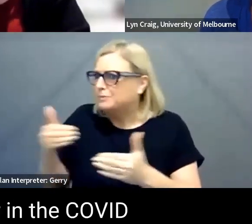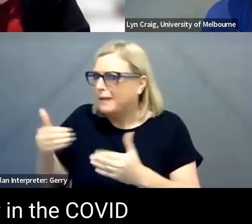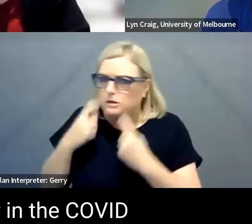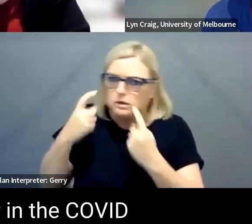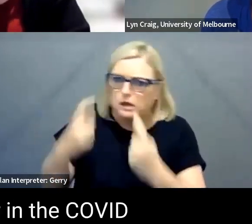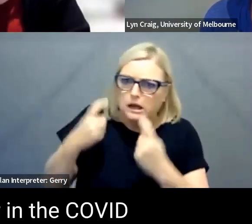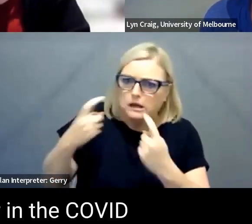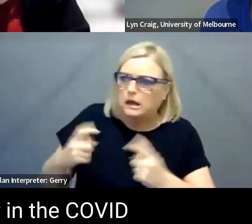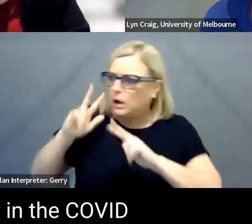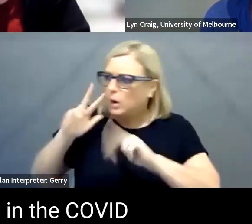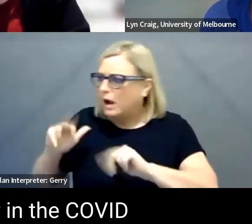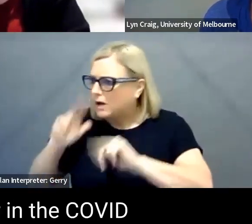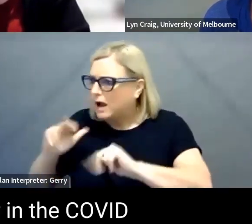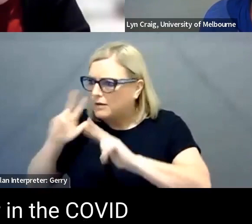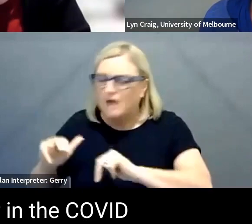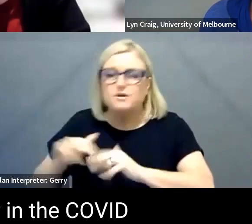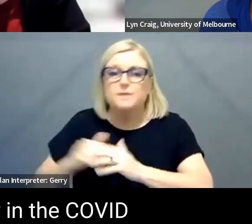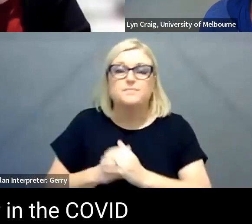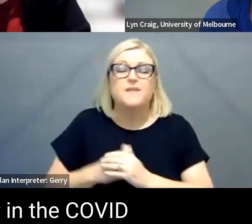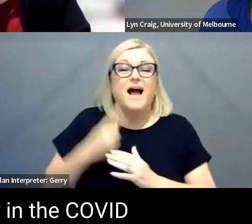was very clear in the COVID period.